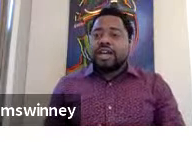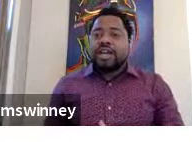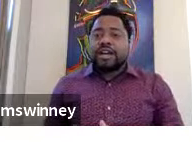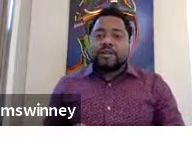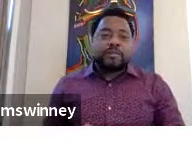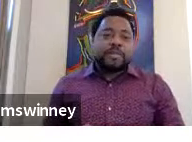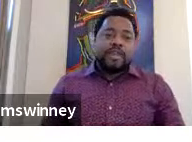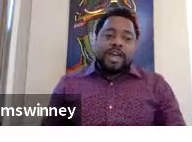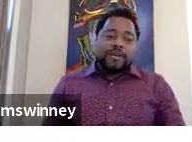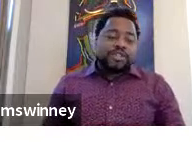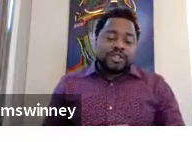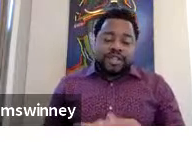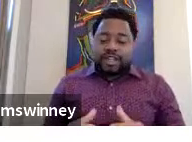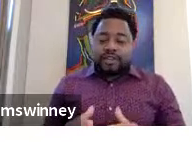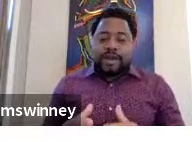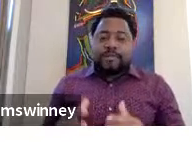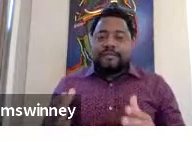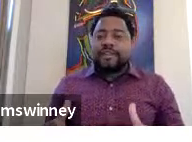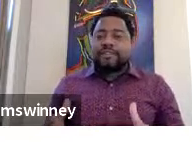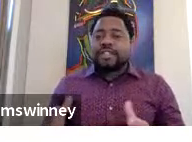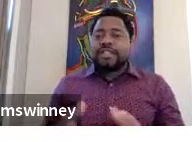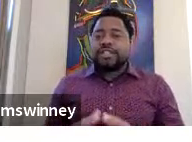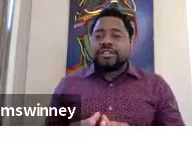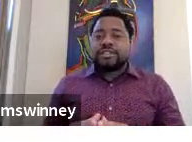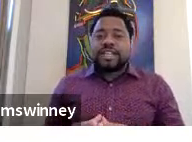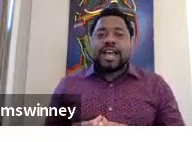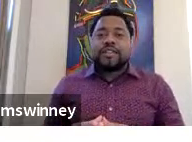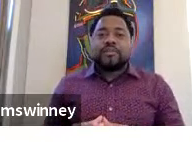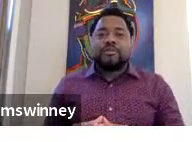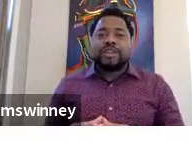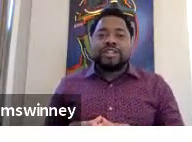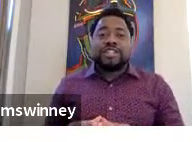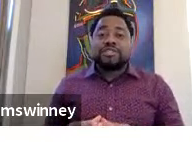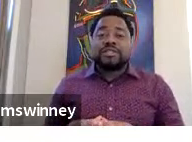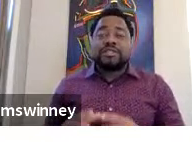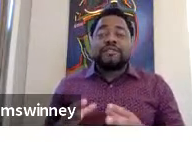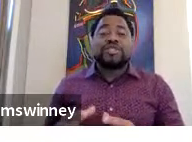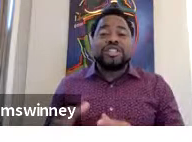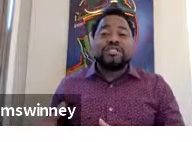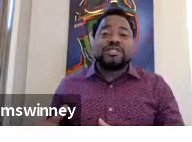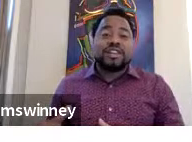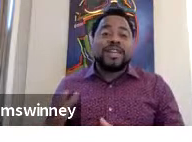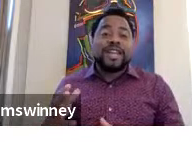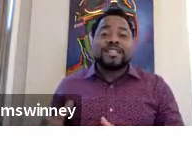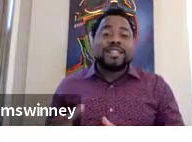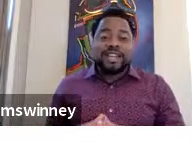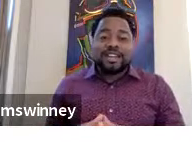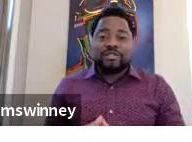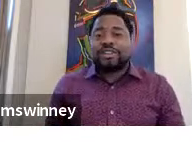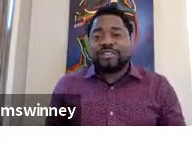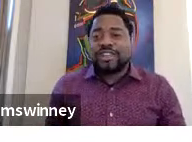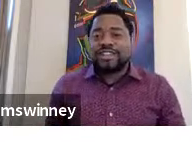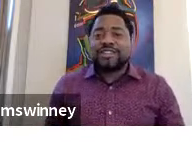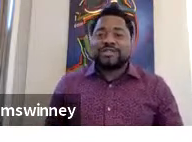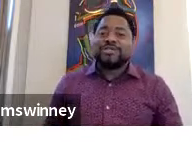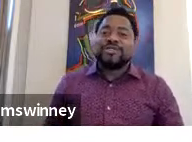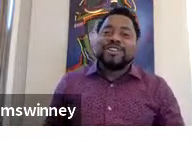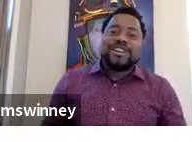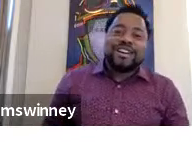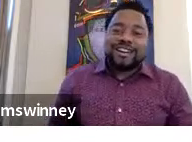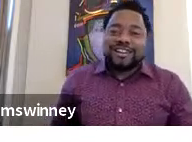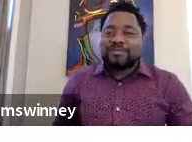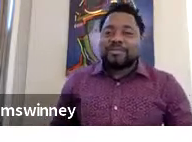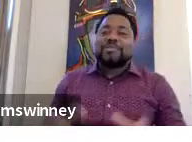education. I was just thinking about my favorite teachers and how they put me in the Future Teachers Club in 1993. So that tells